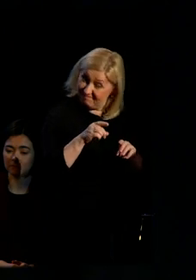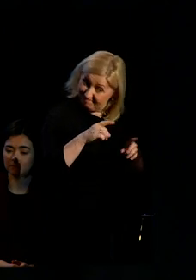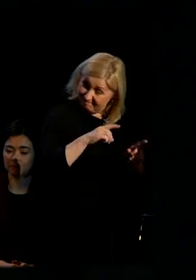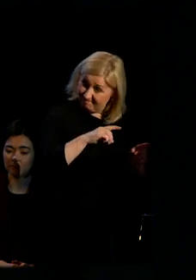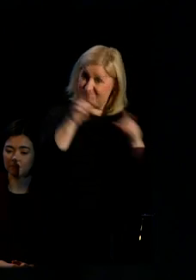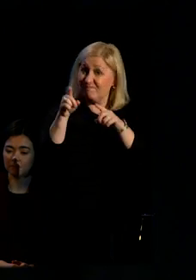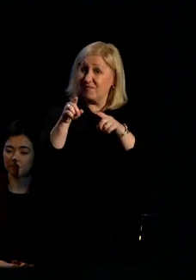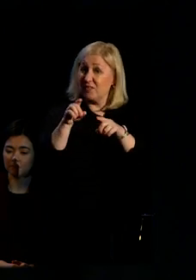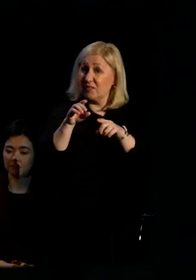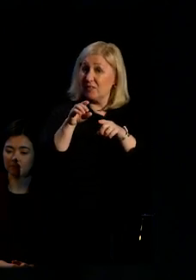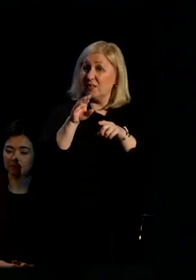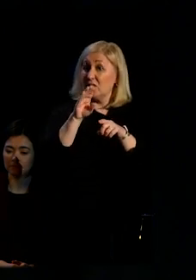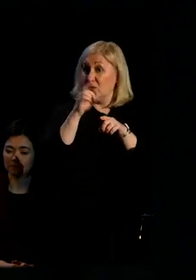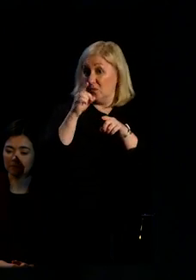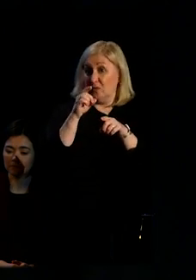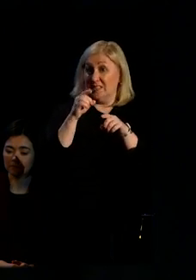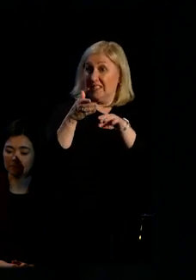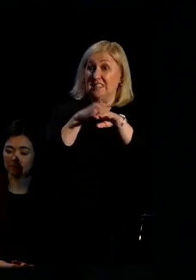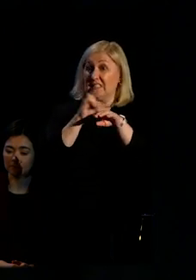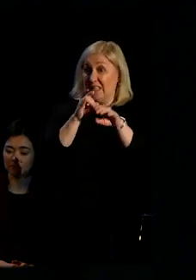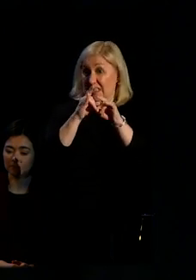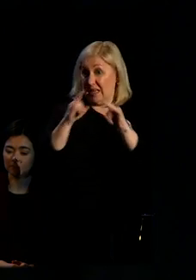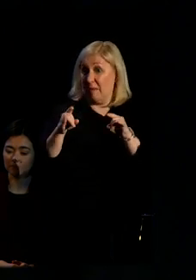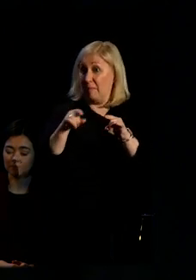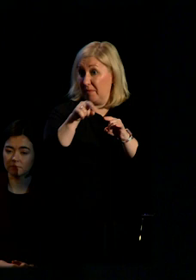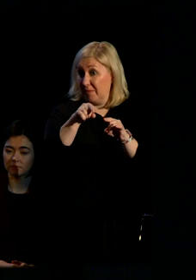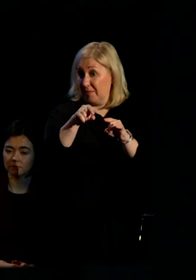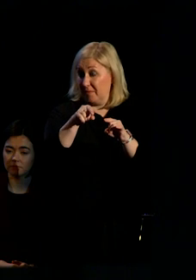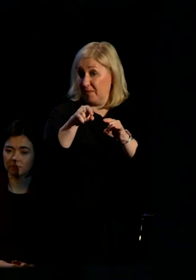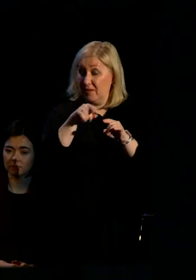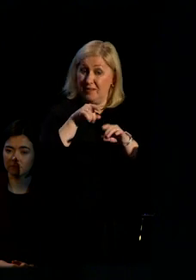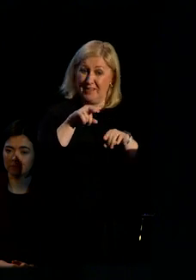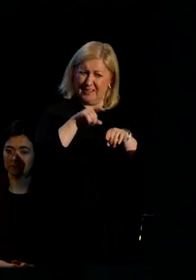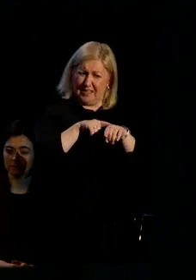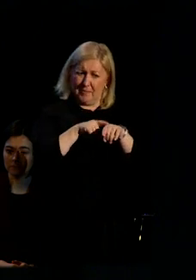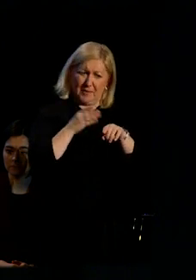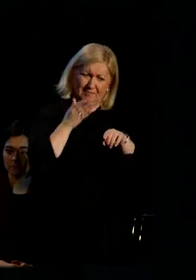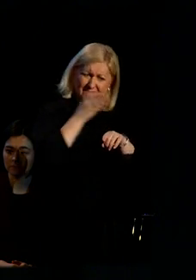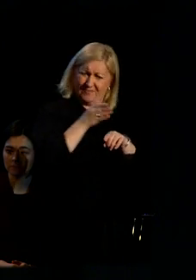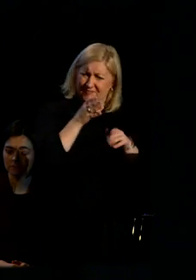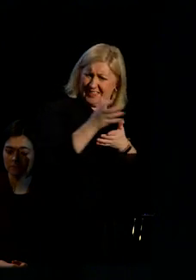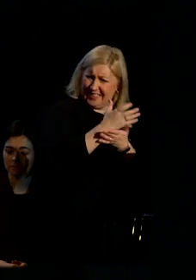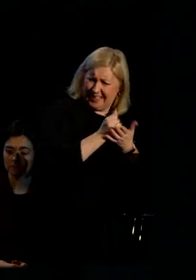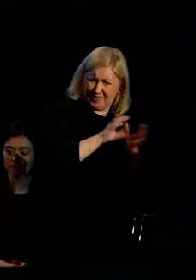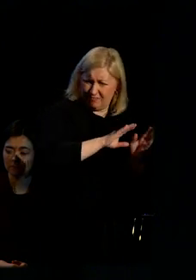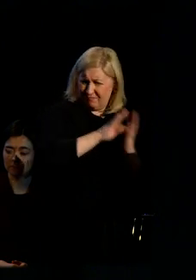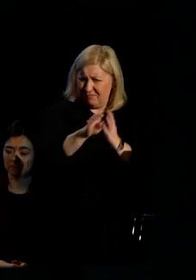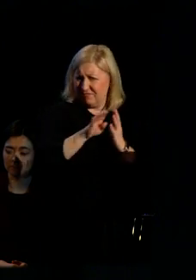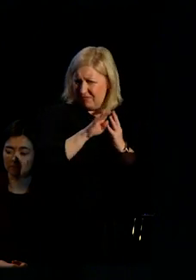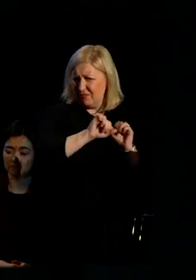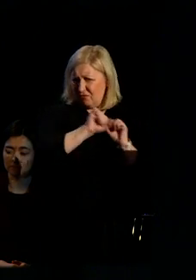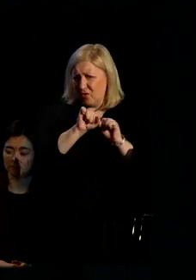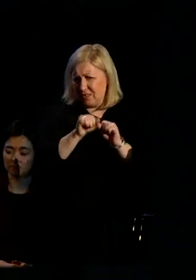immediate death in the nearby Belzec death camp. During these roundups, my father fled into the